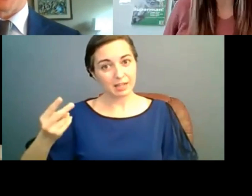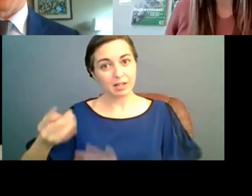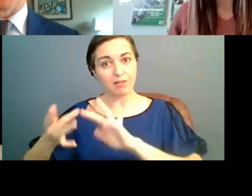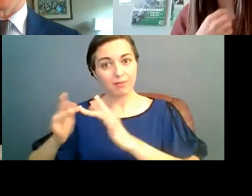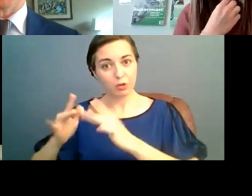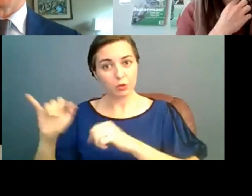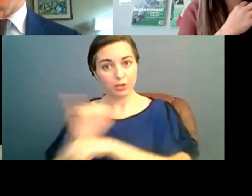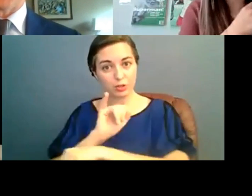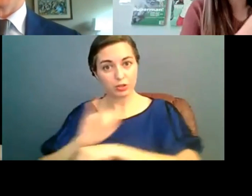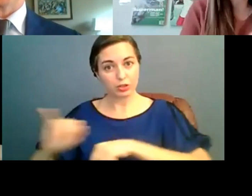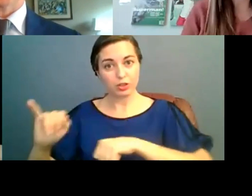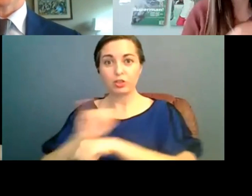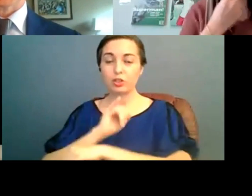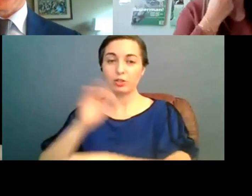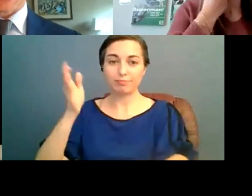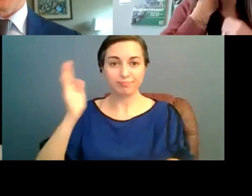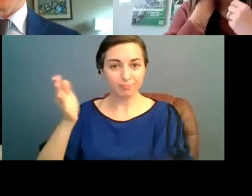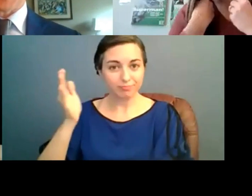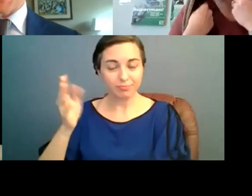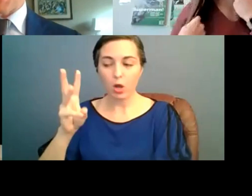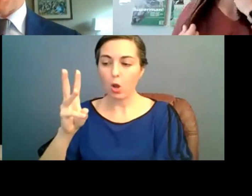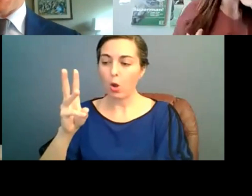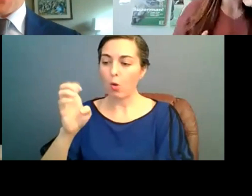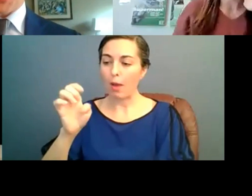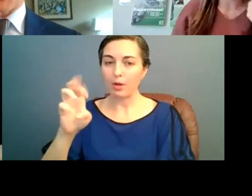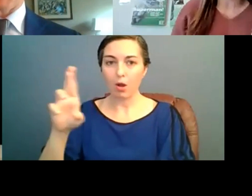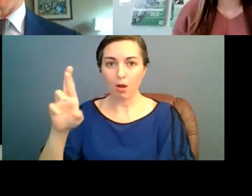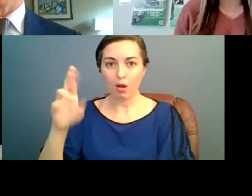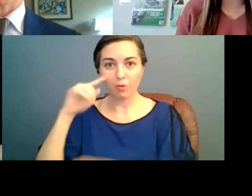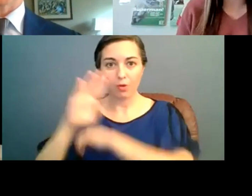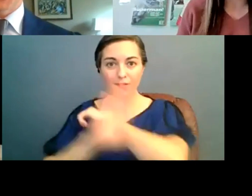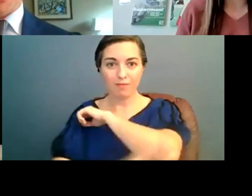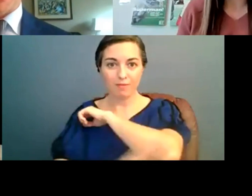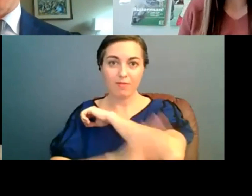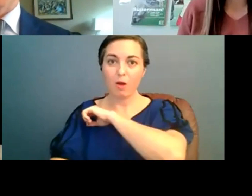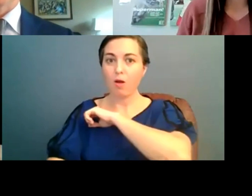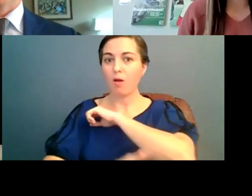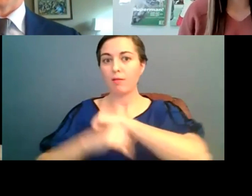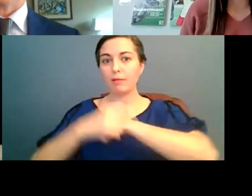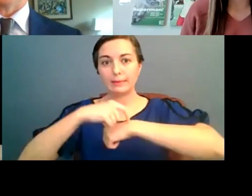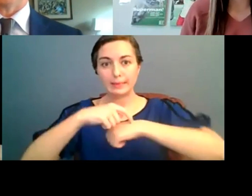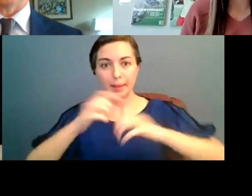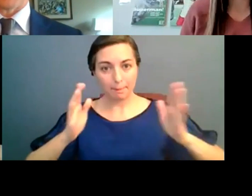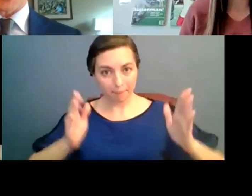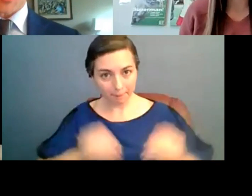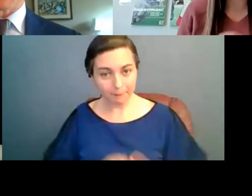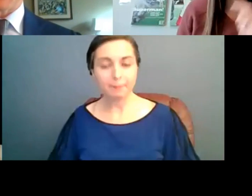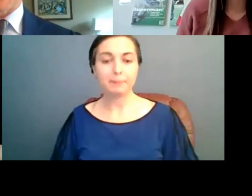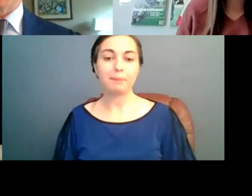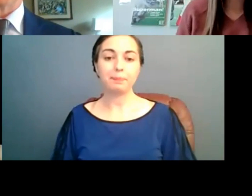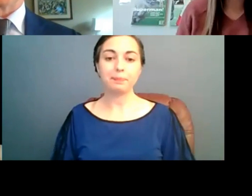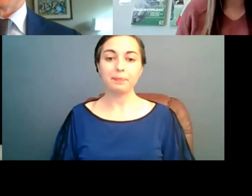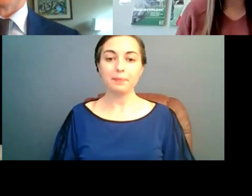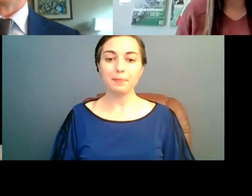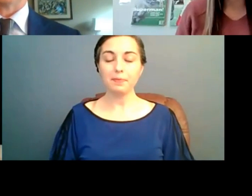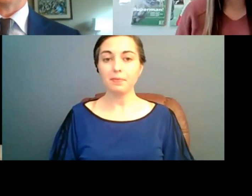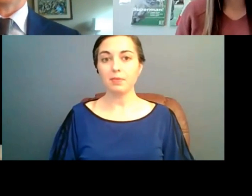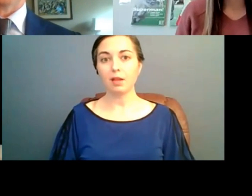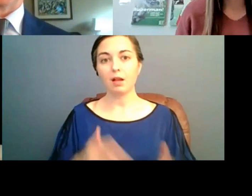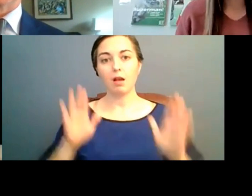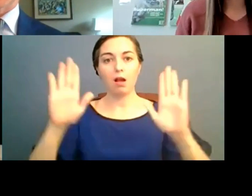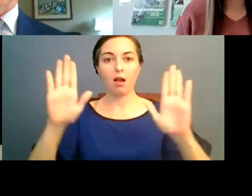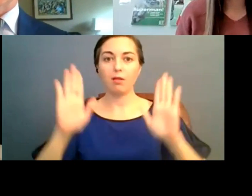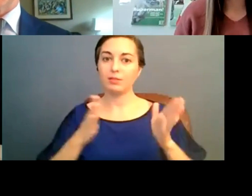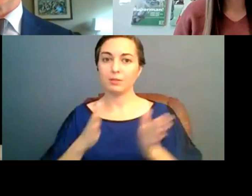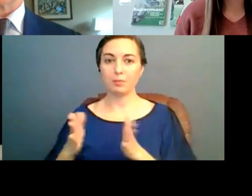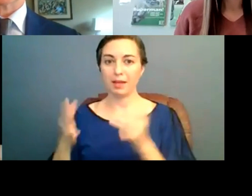internship webinar of the fall season, the fall part of the school year. We have an awesome lineup today of